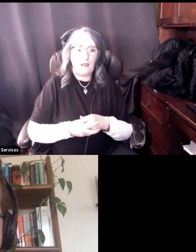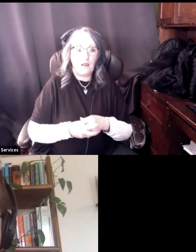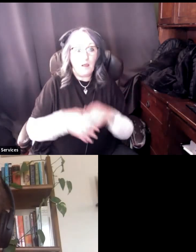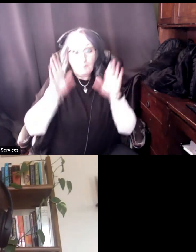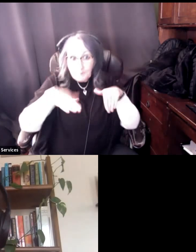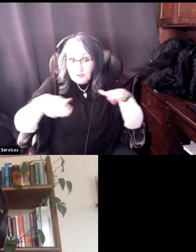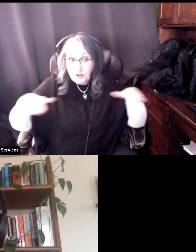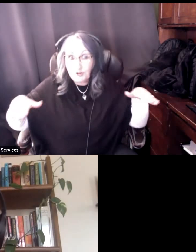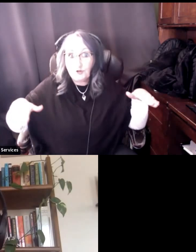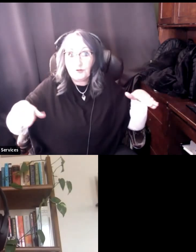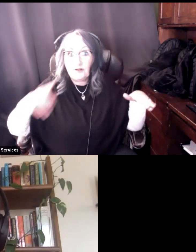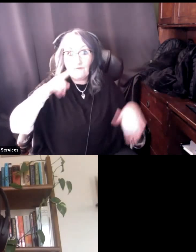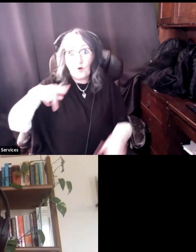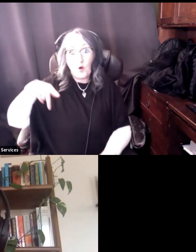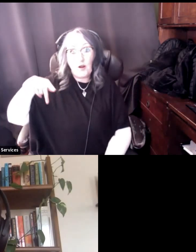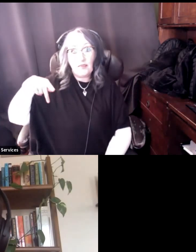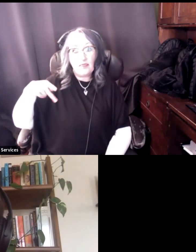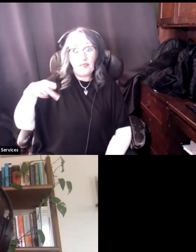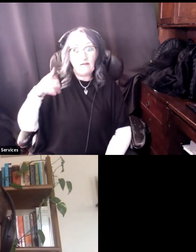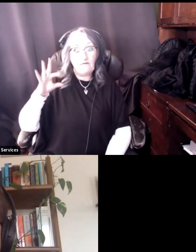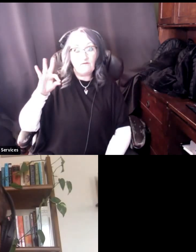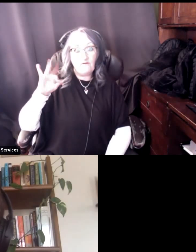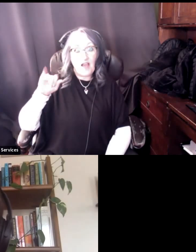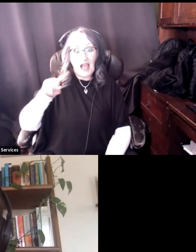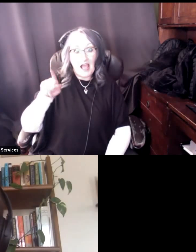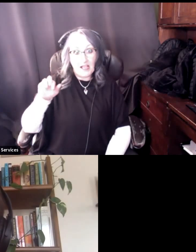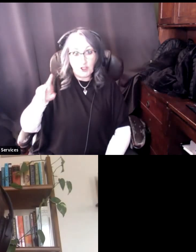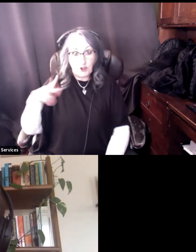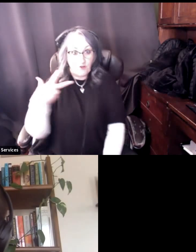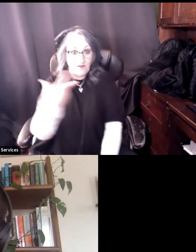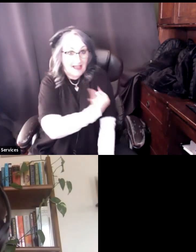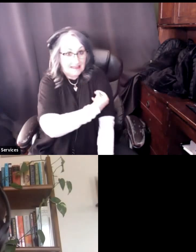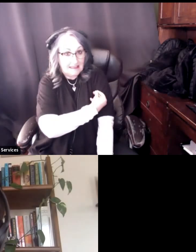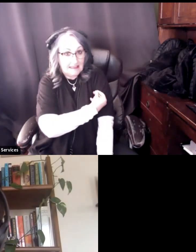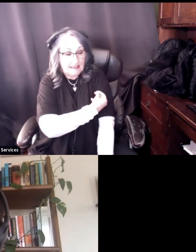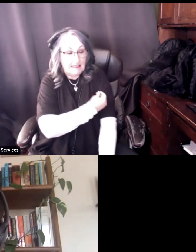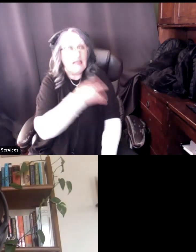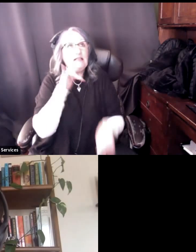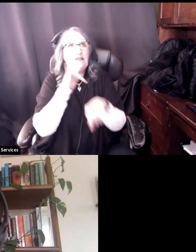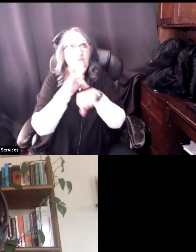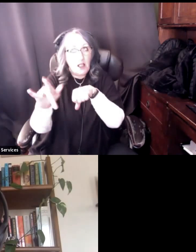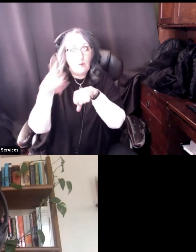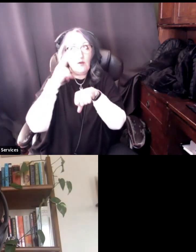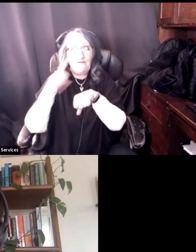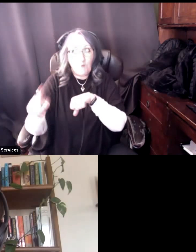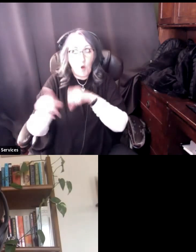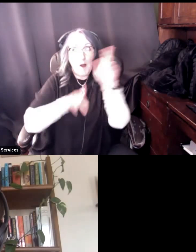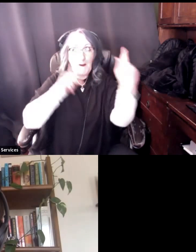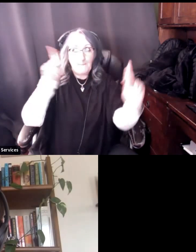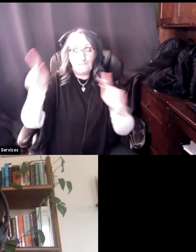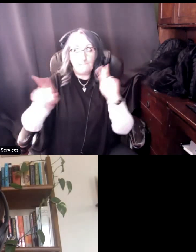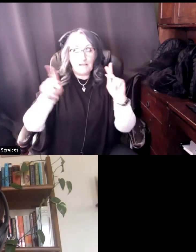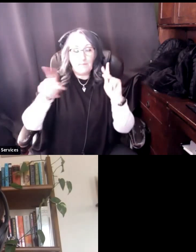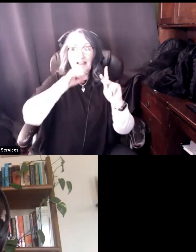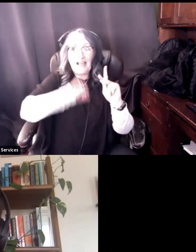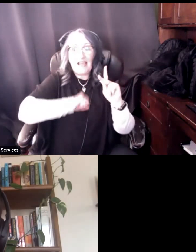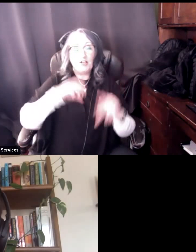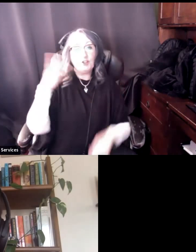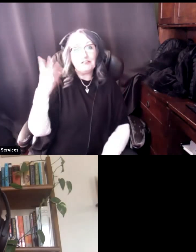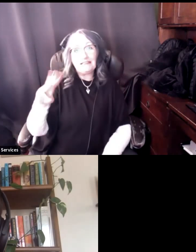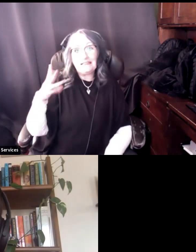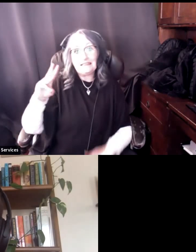for the Pfizer vaccine, it's available for individuals 16 years and